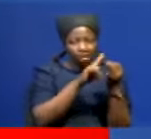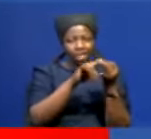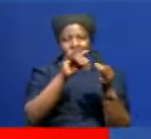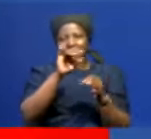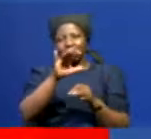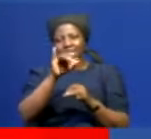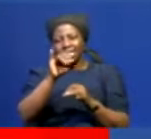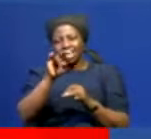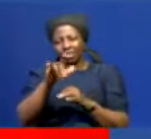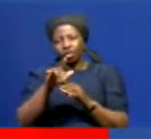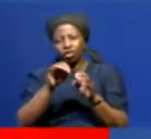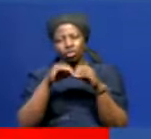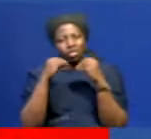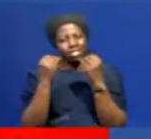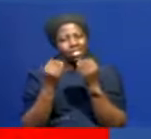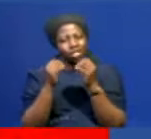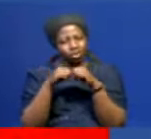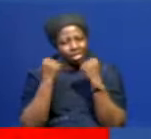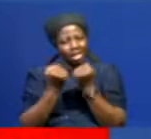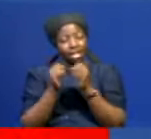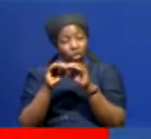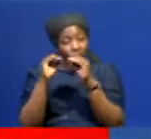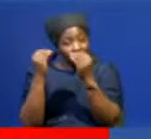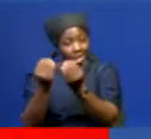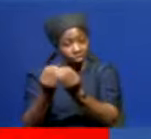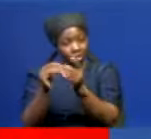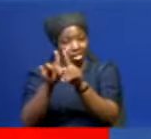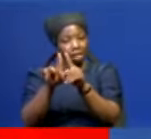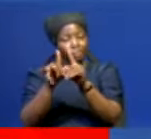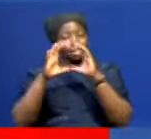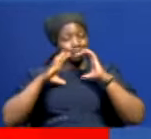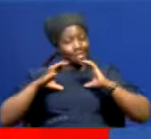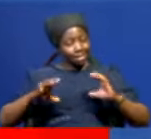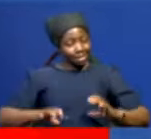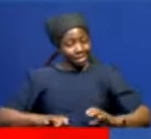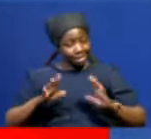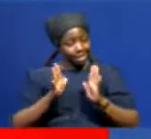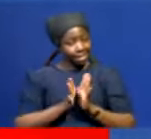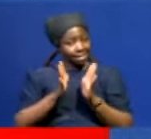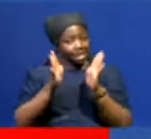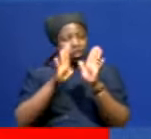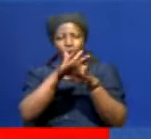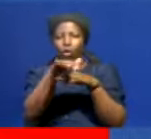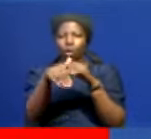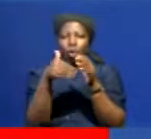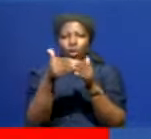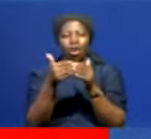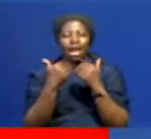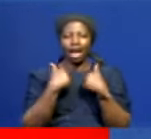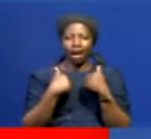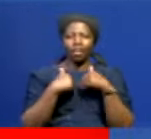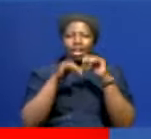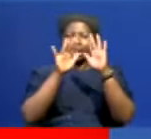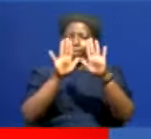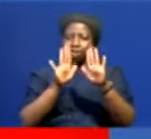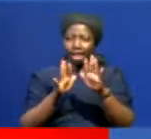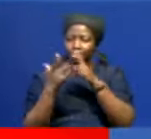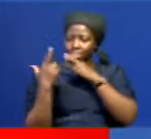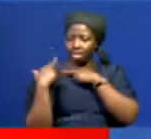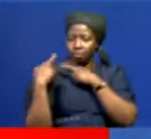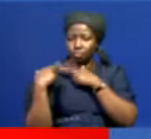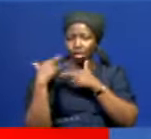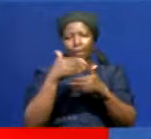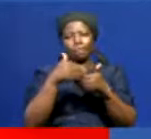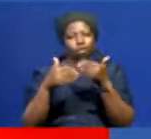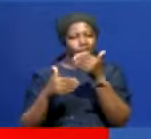and citizens at large all have a critical role to play in building a robust data protection